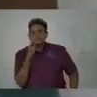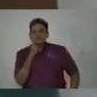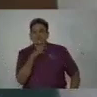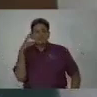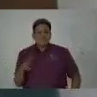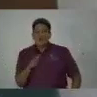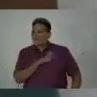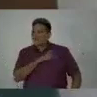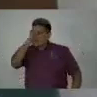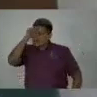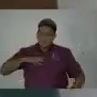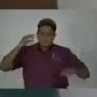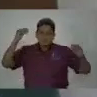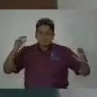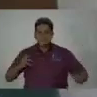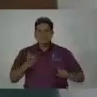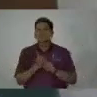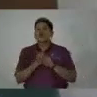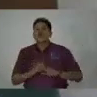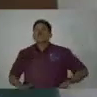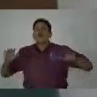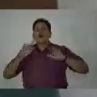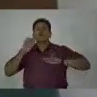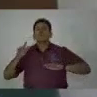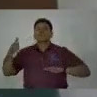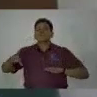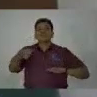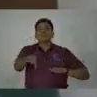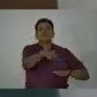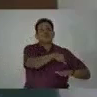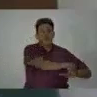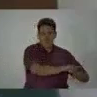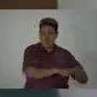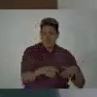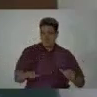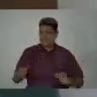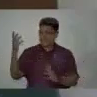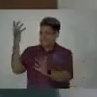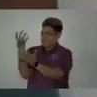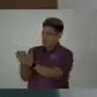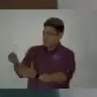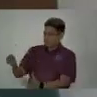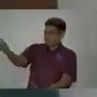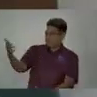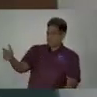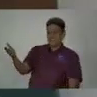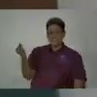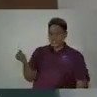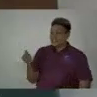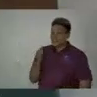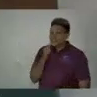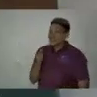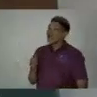Farmers, policemen, teachers have all been turned down, but yet a convicted convicted criminal, not of questionable